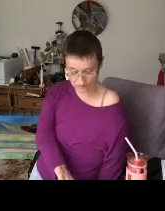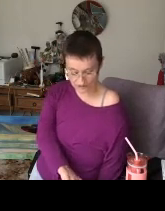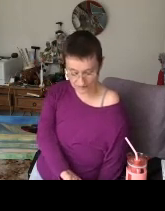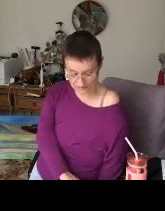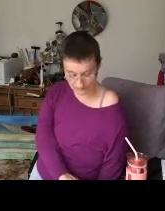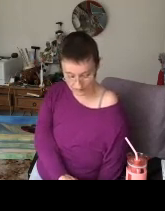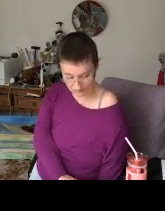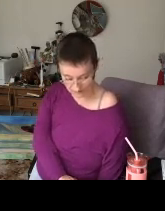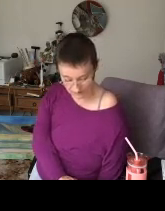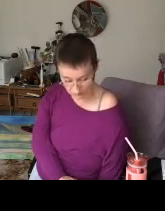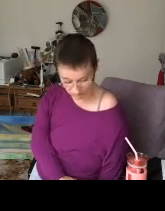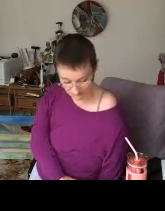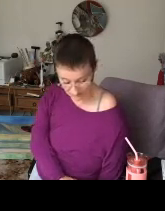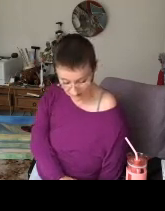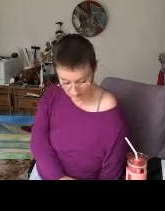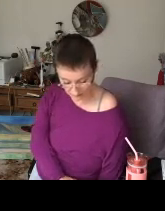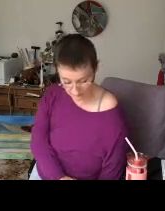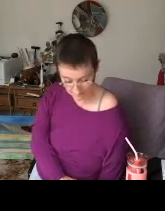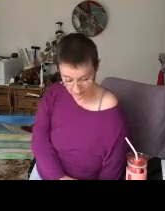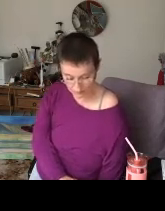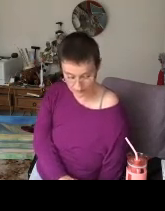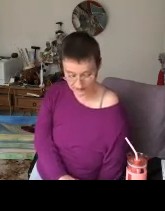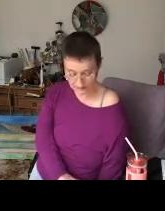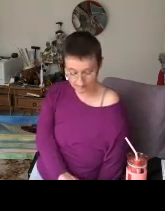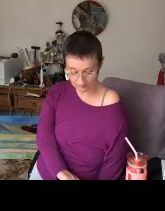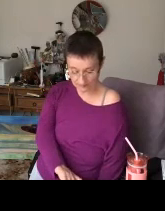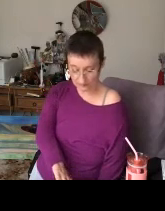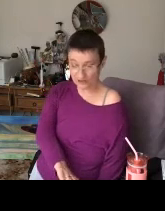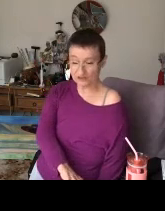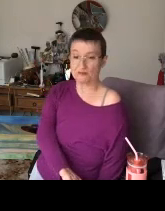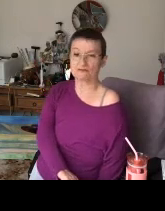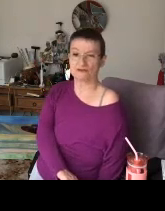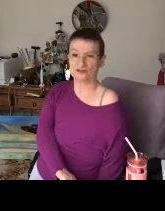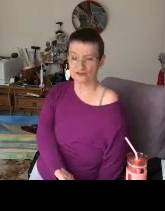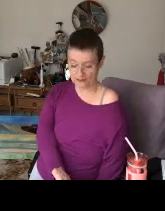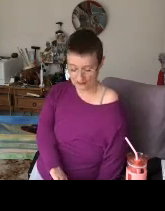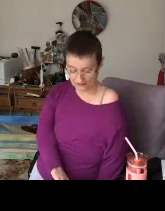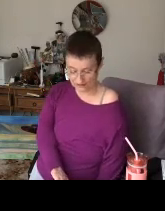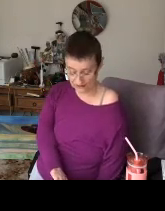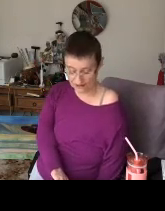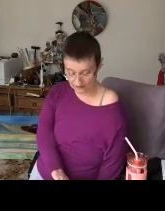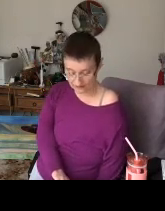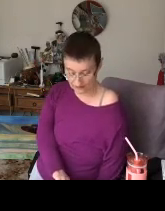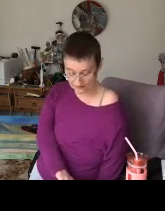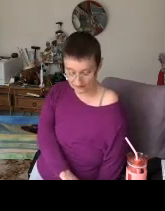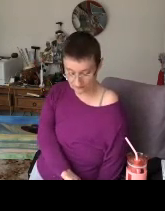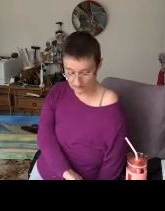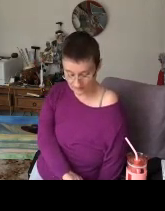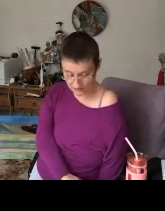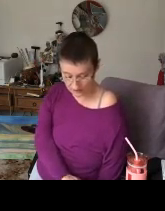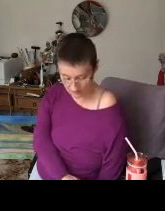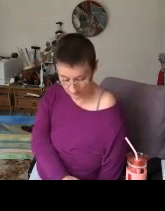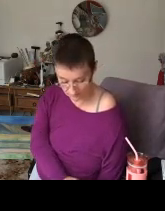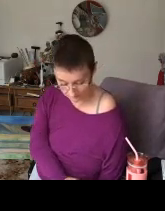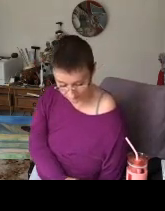to do a series of portraits of people who are really pushing the boundaries in society